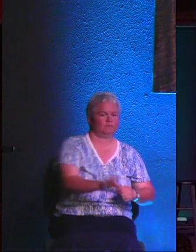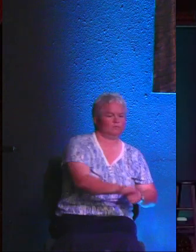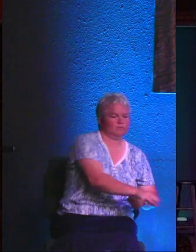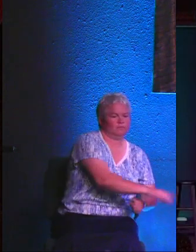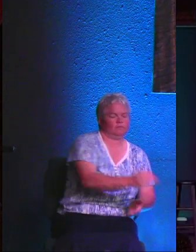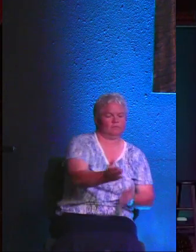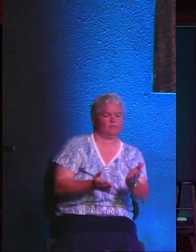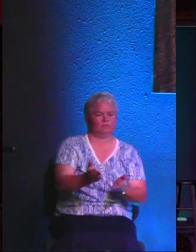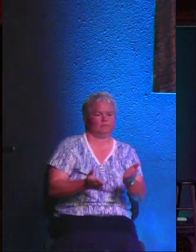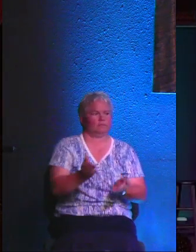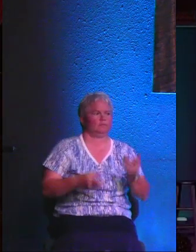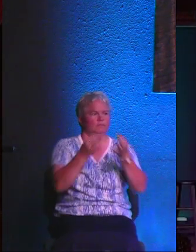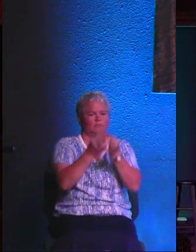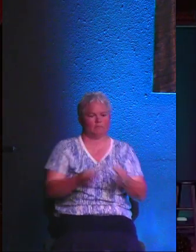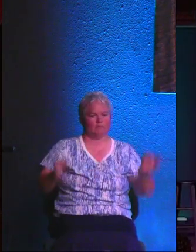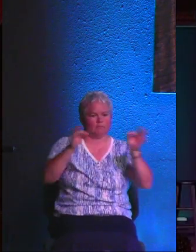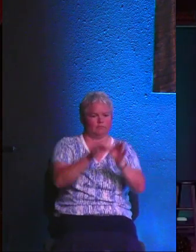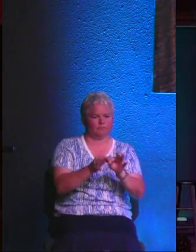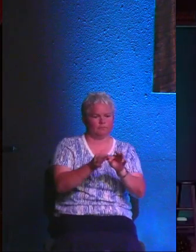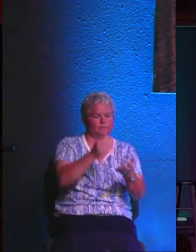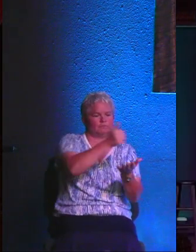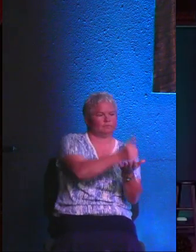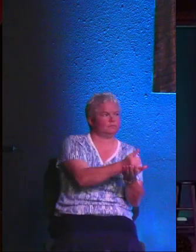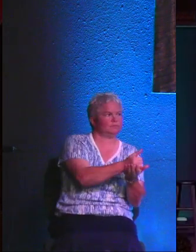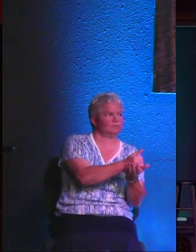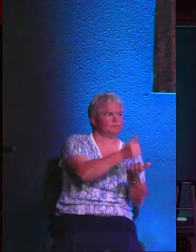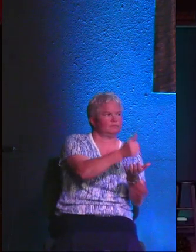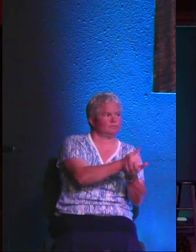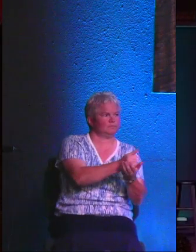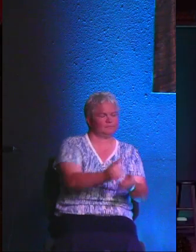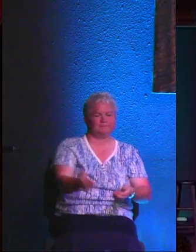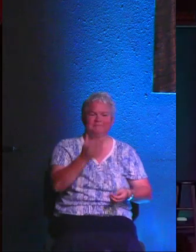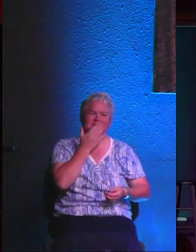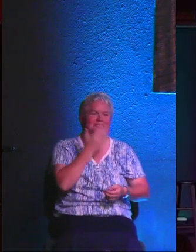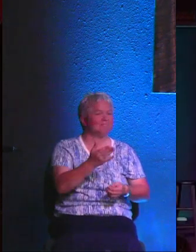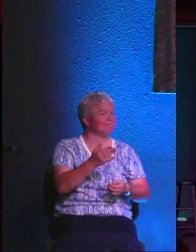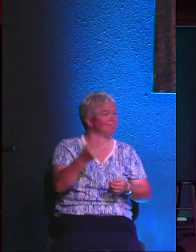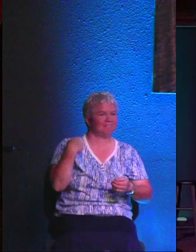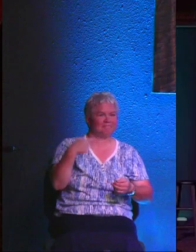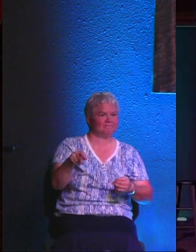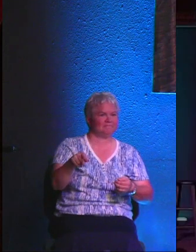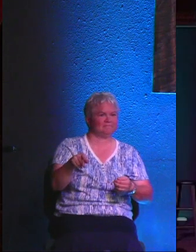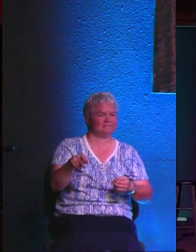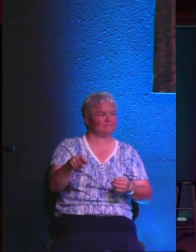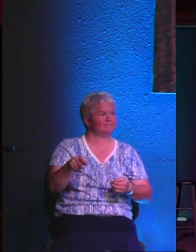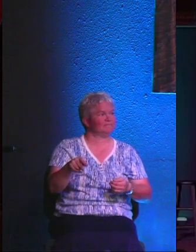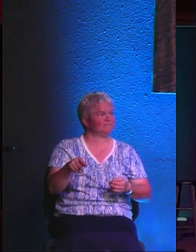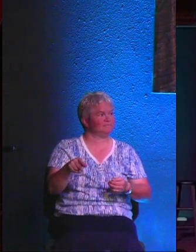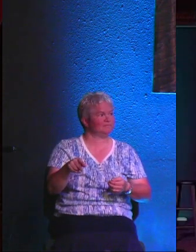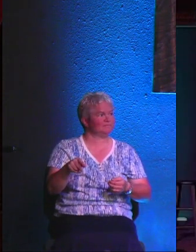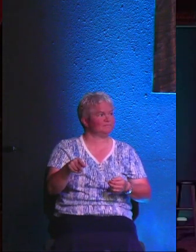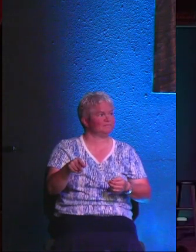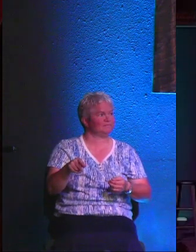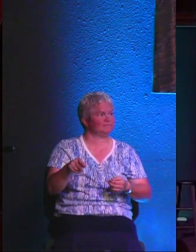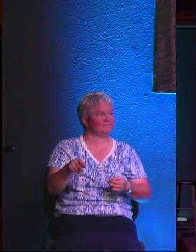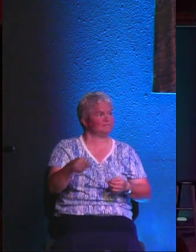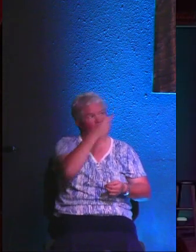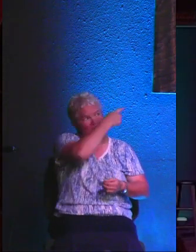kids' ministry is important. Amen? Amen. Thanks for agreeing with me. Okay, a couple quick